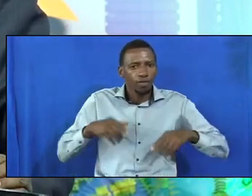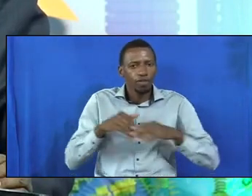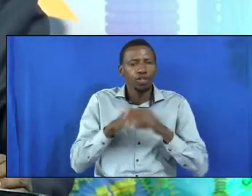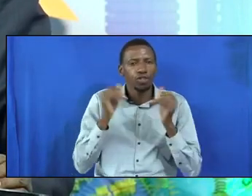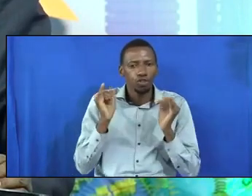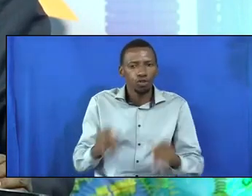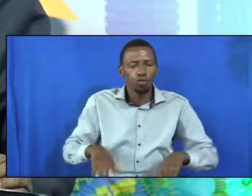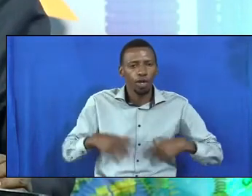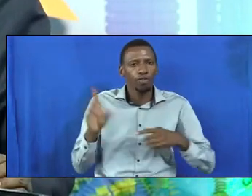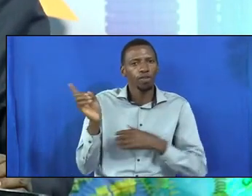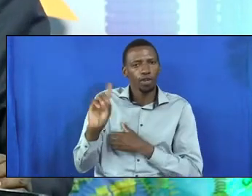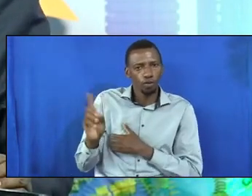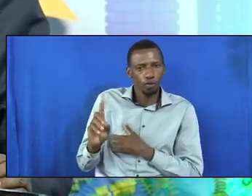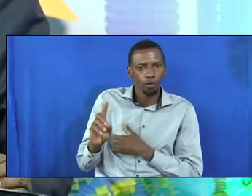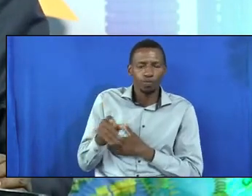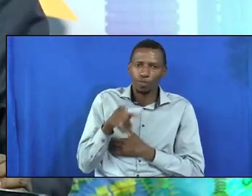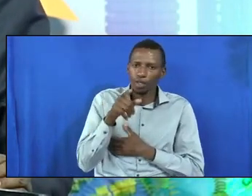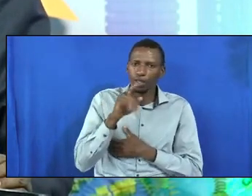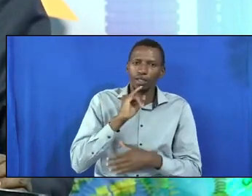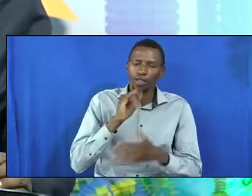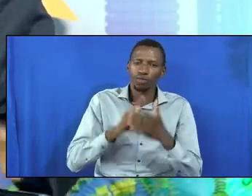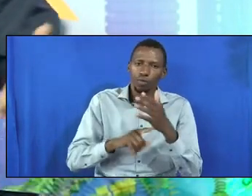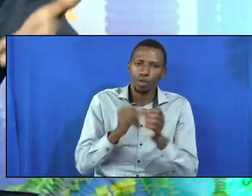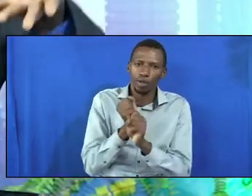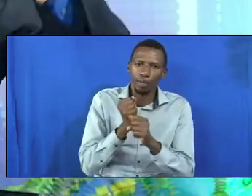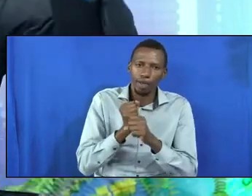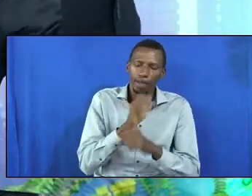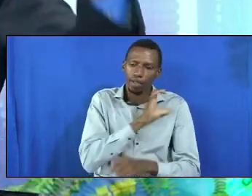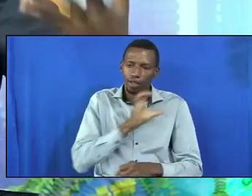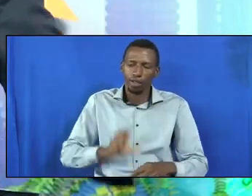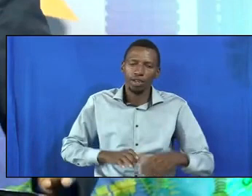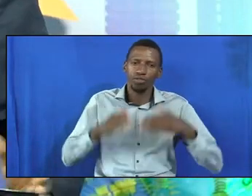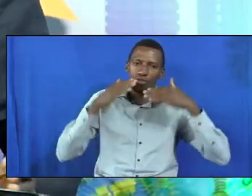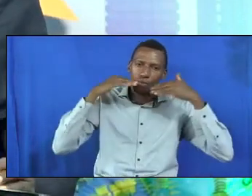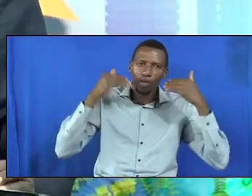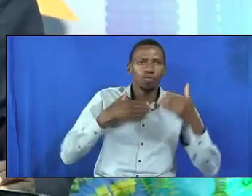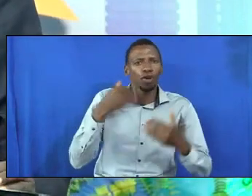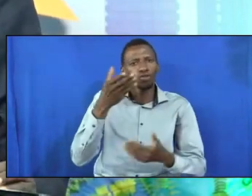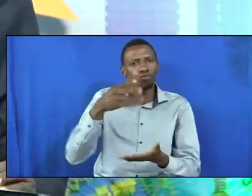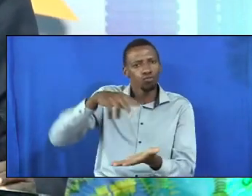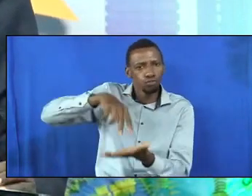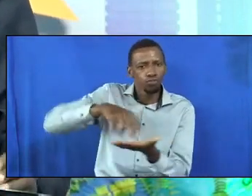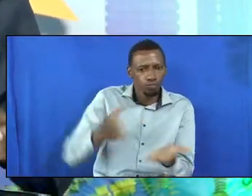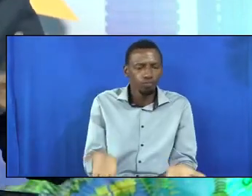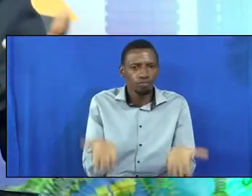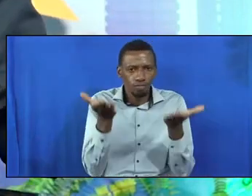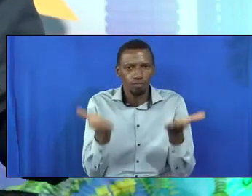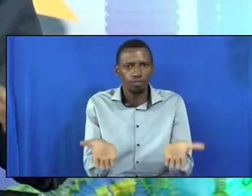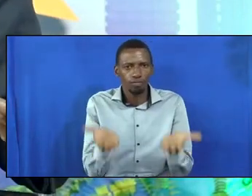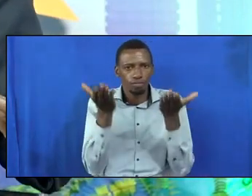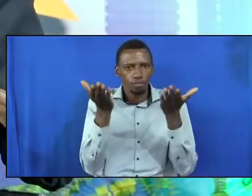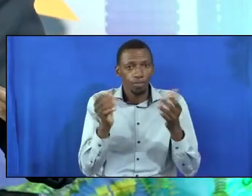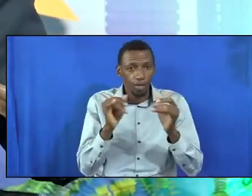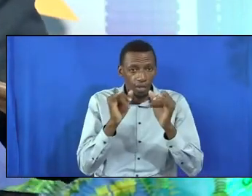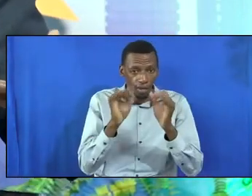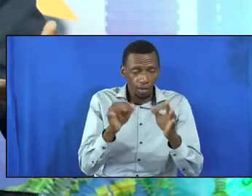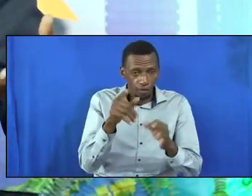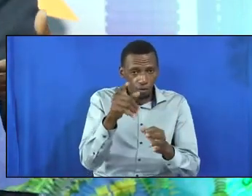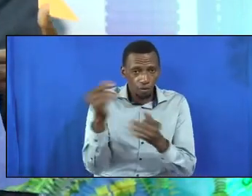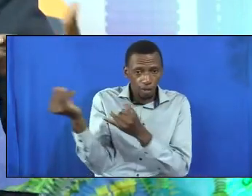up. This is what makes Christ to smile. I want you to stand. I want you to stand. If you invited a